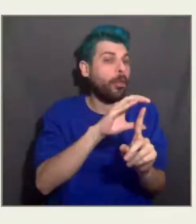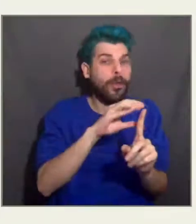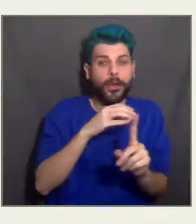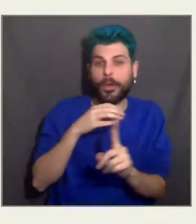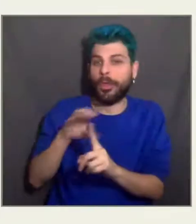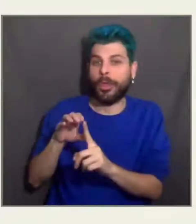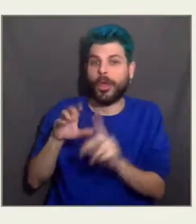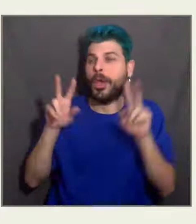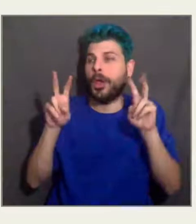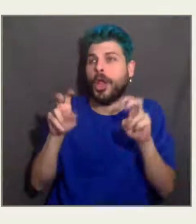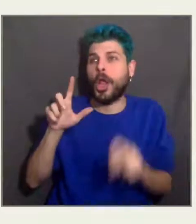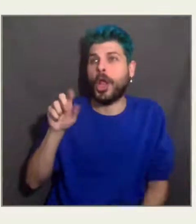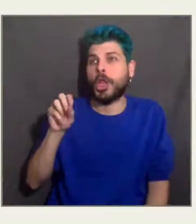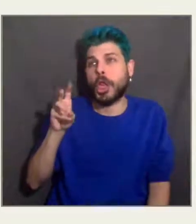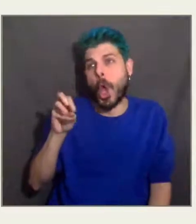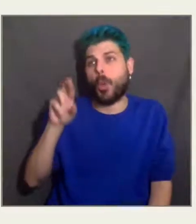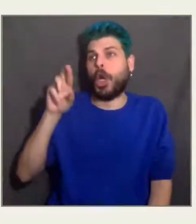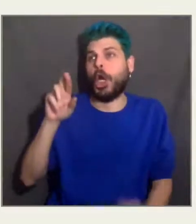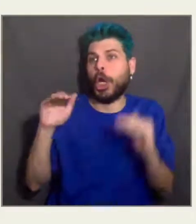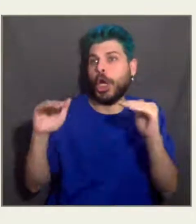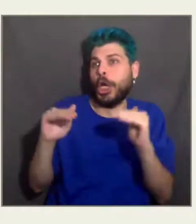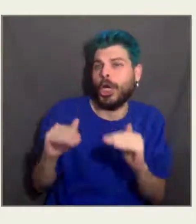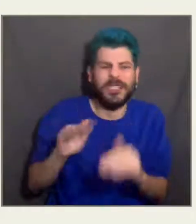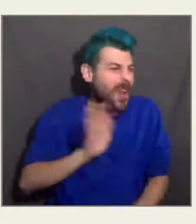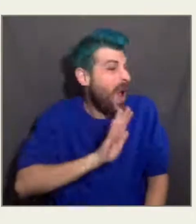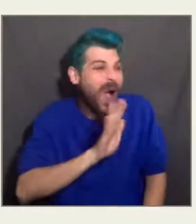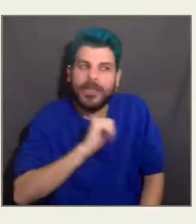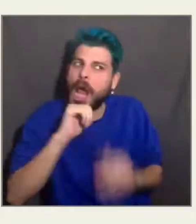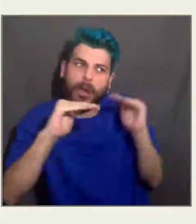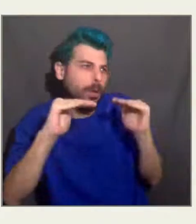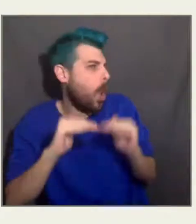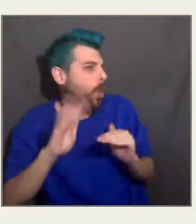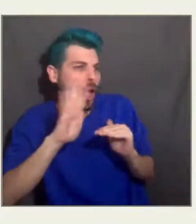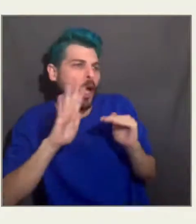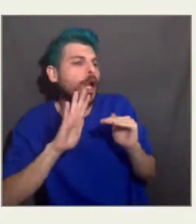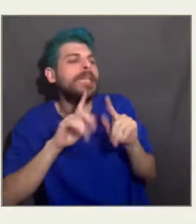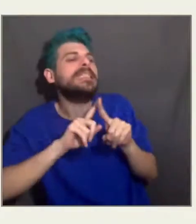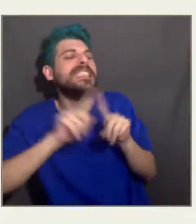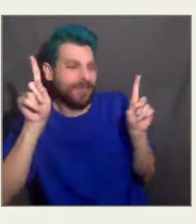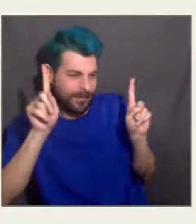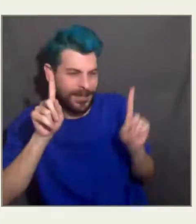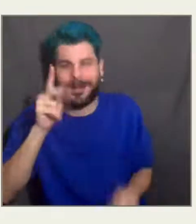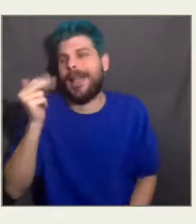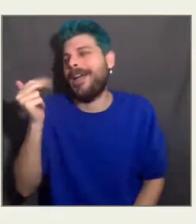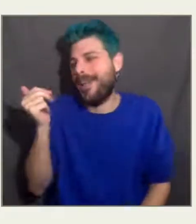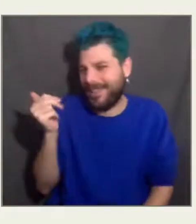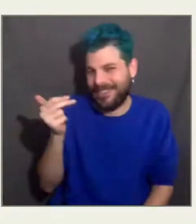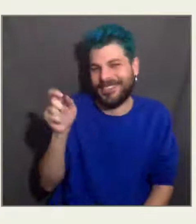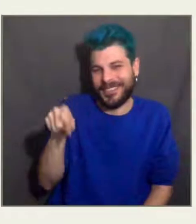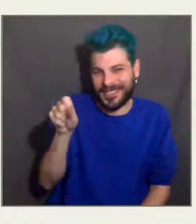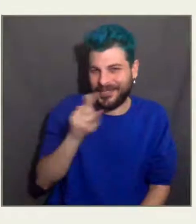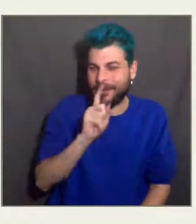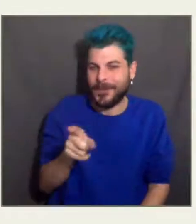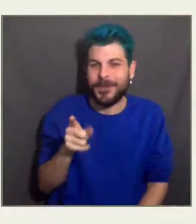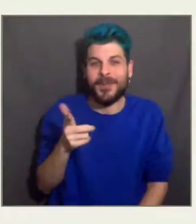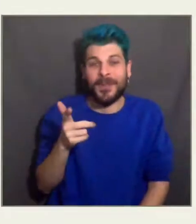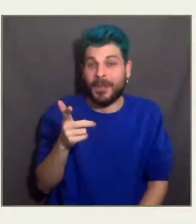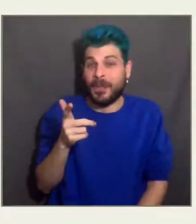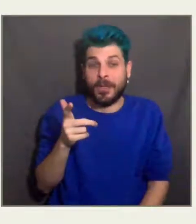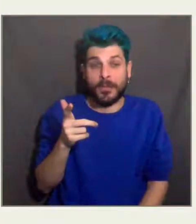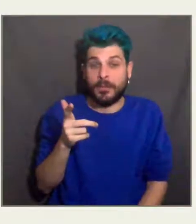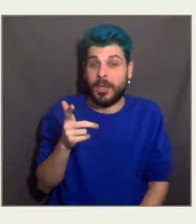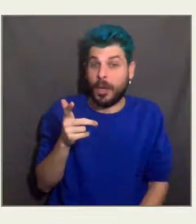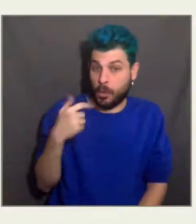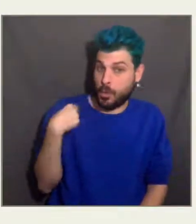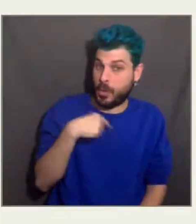jurisdictions. lower, different, the other jurisdictions. Can we identify any additional services and opportunities